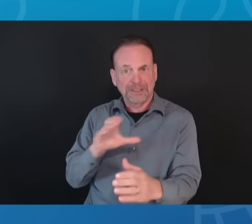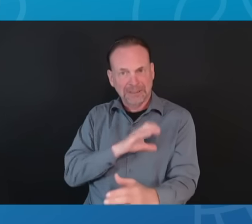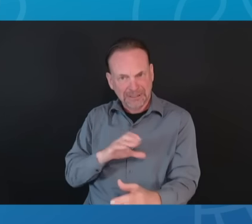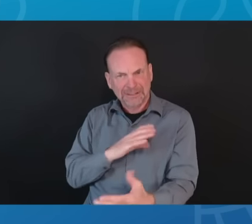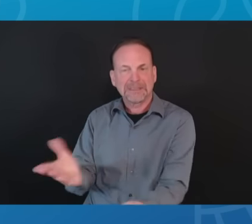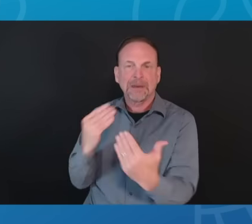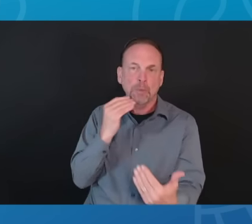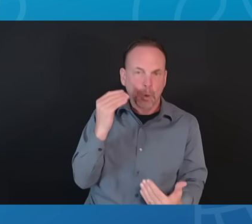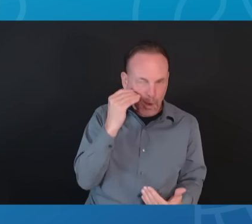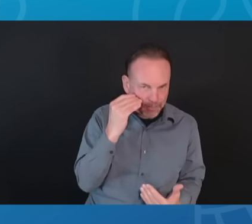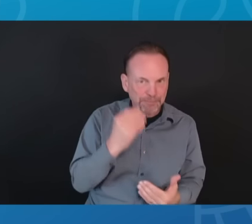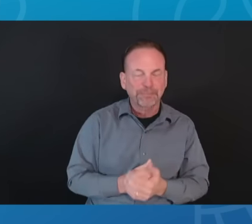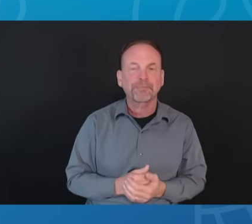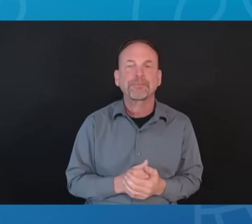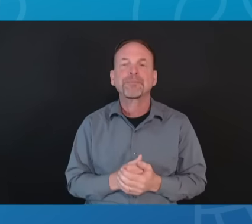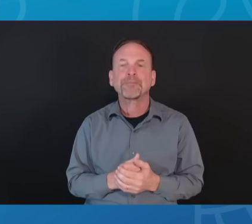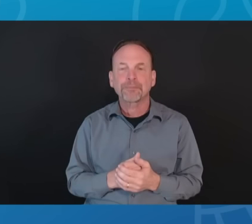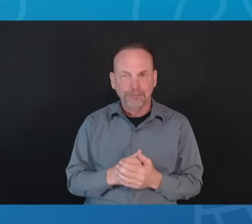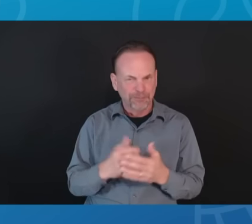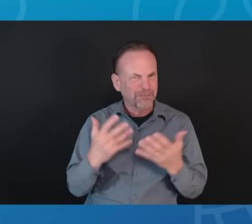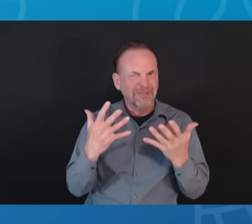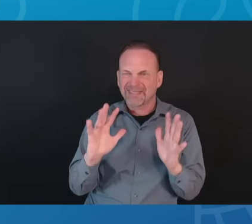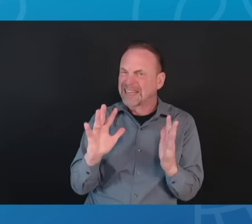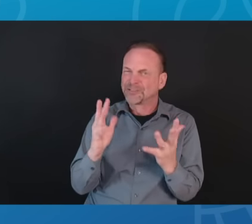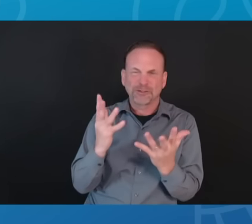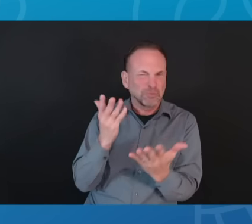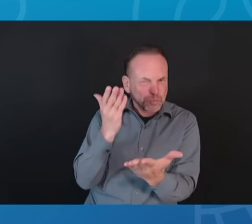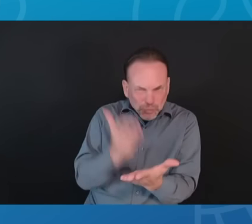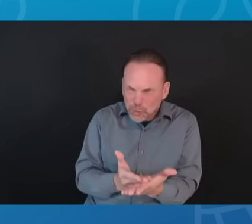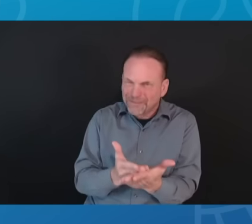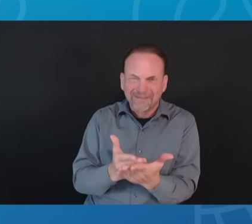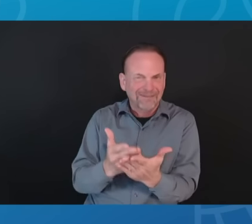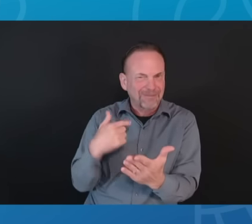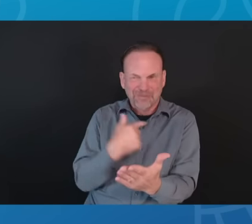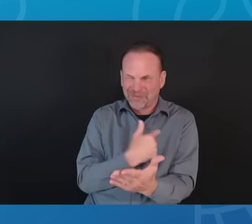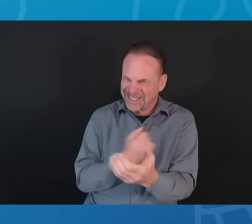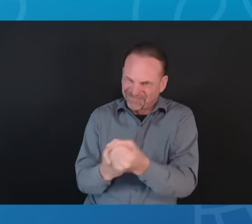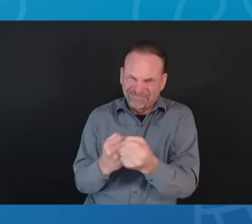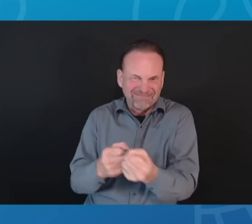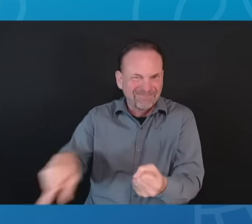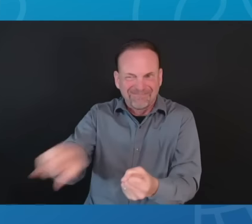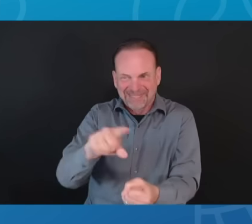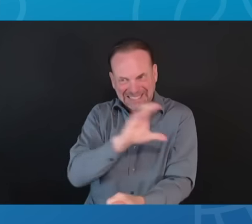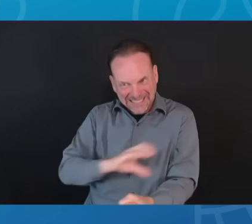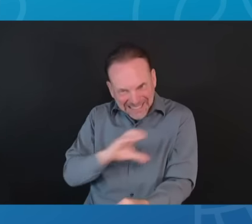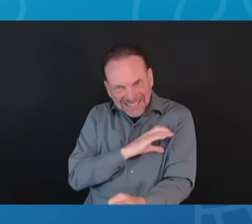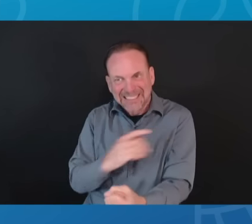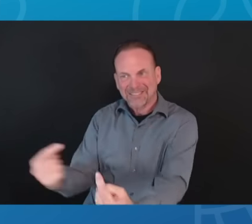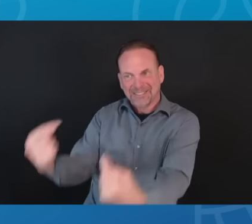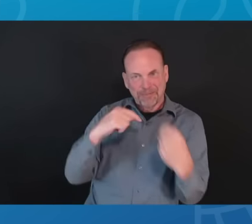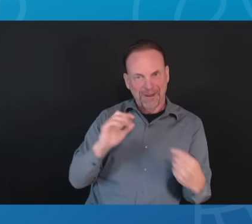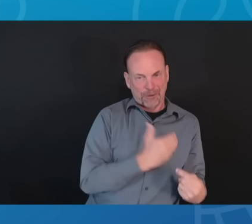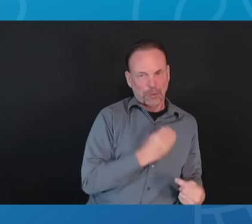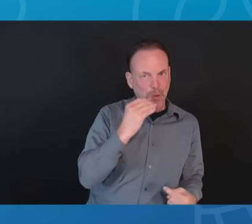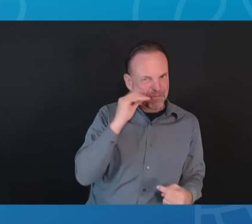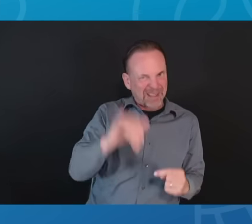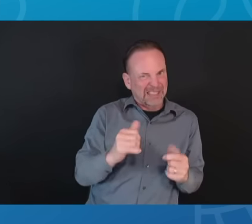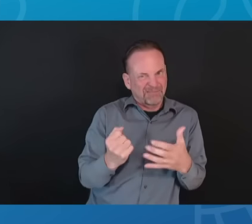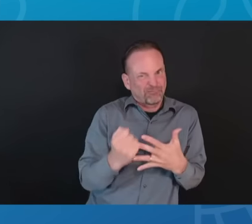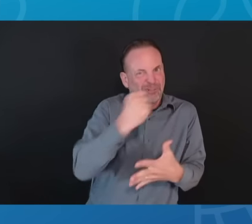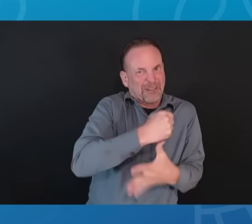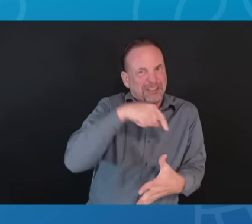American people is our first priority. And that's how we've gotten more than 50 wrongfully detained and other Americans returned home